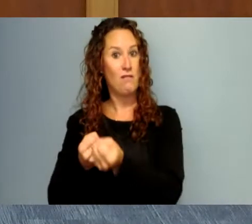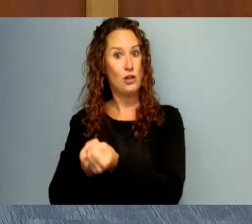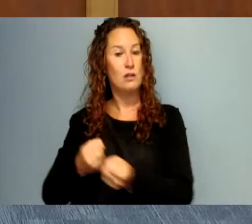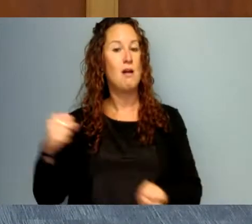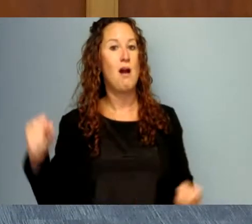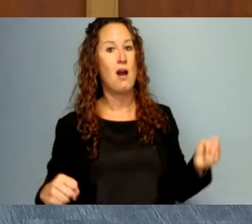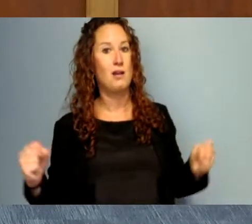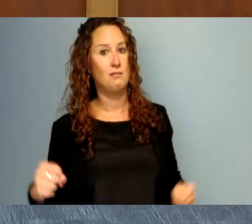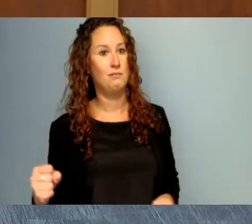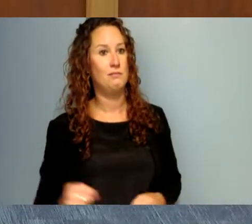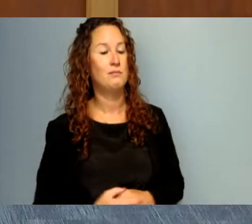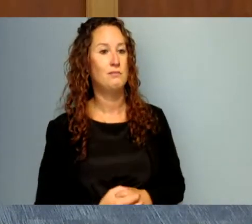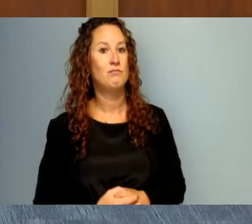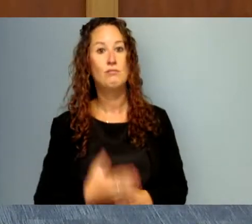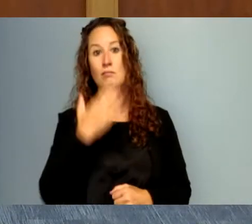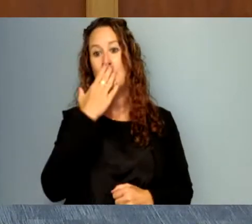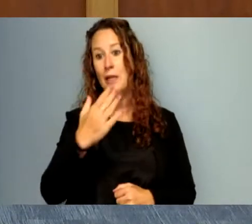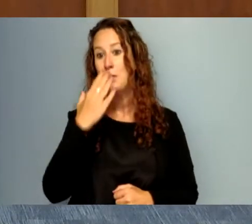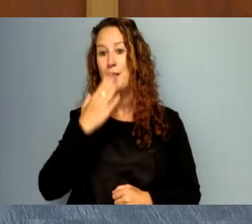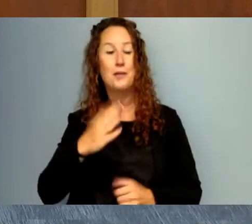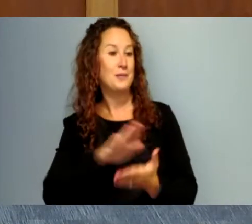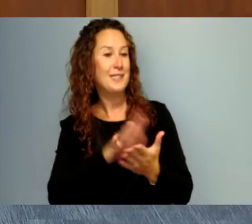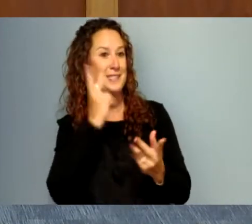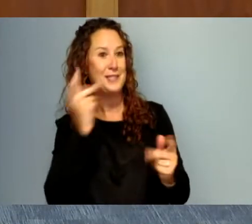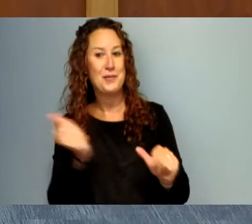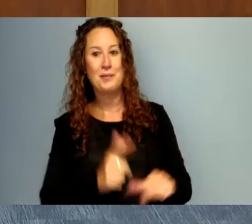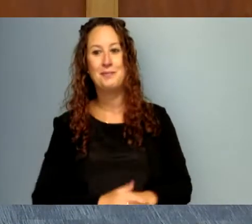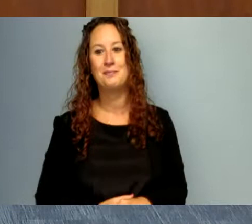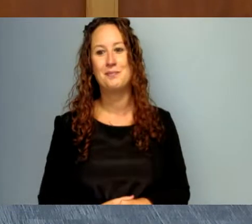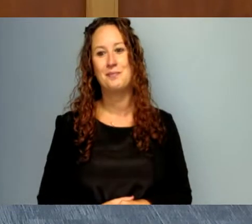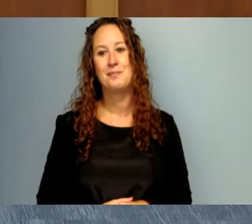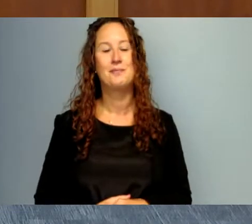Aye. Okay. Thank you. Thank you. Nice to see everybody again. Yep.